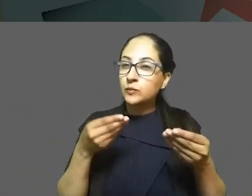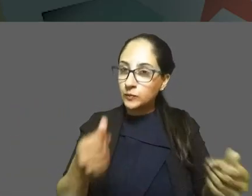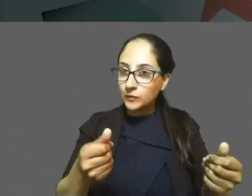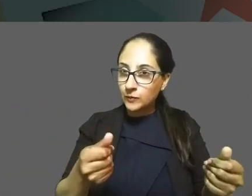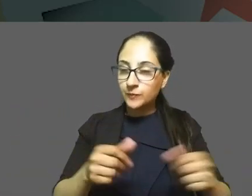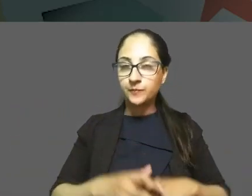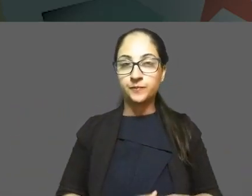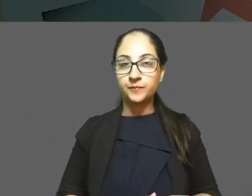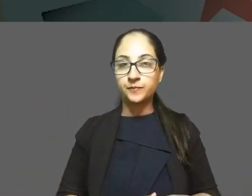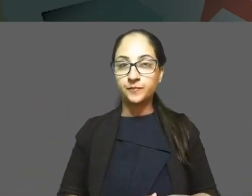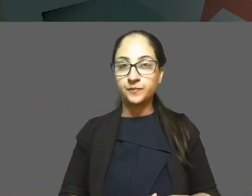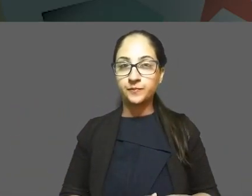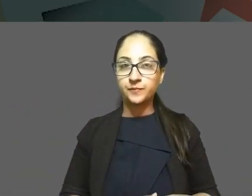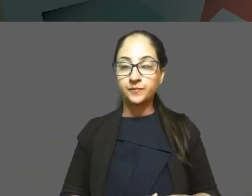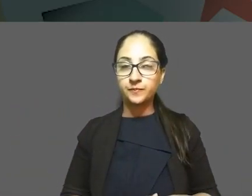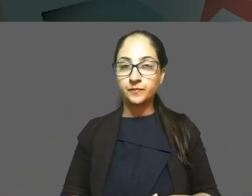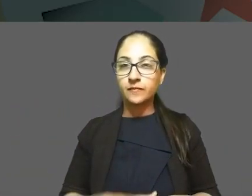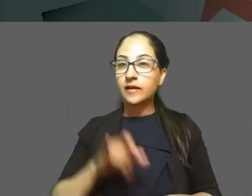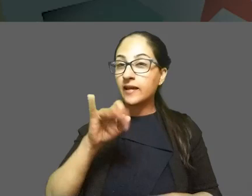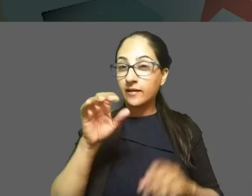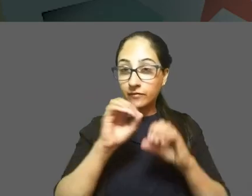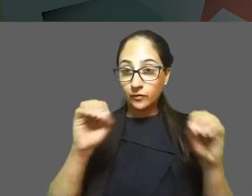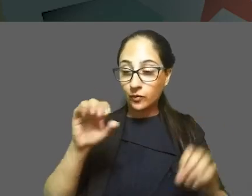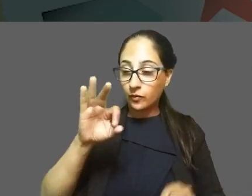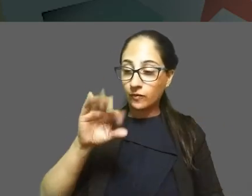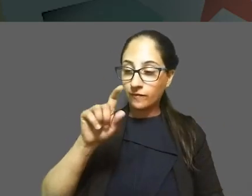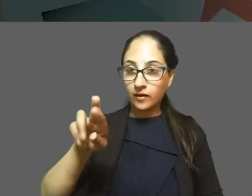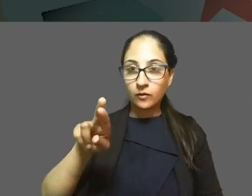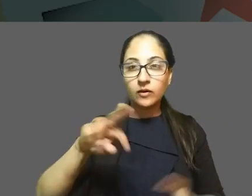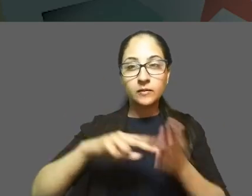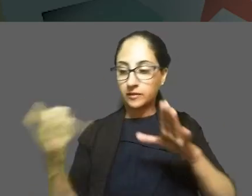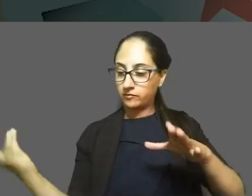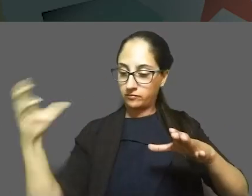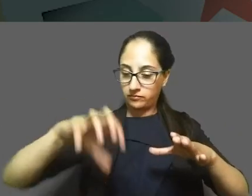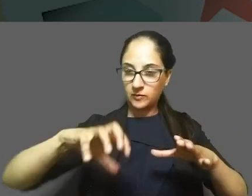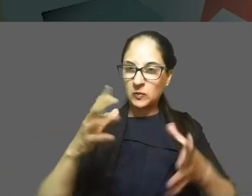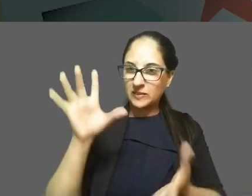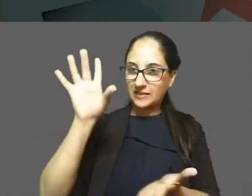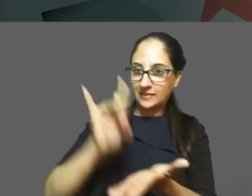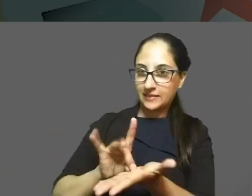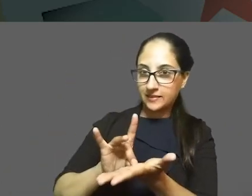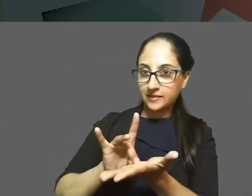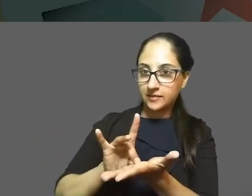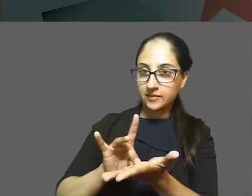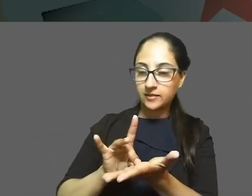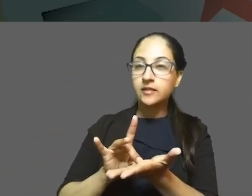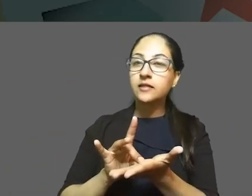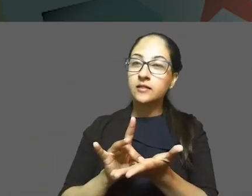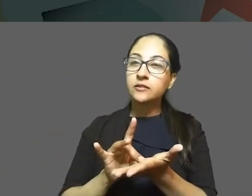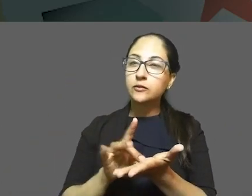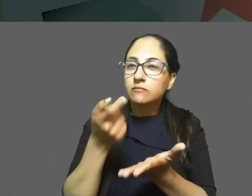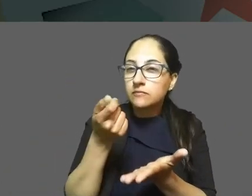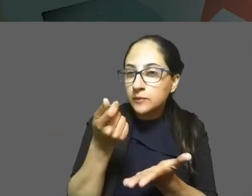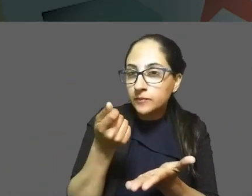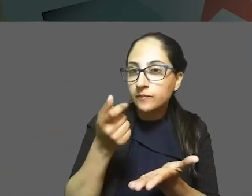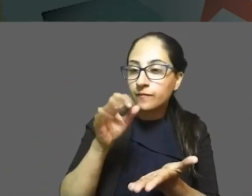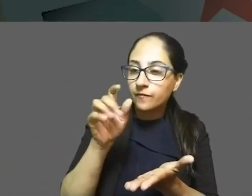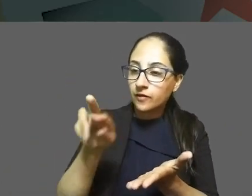you're rolling it out on a certain surface, just make sure that your